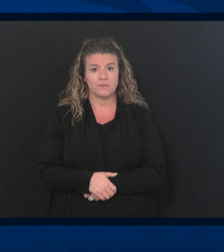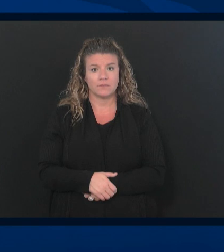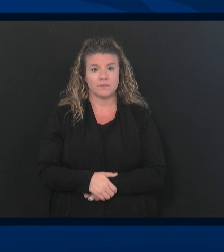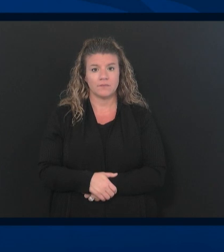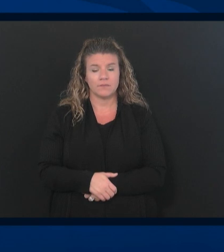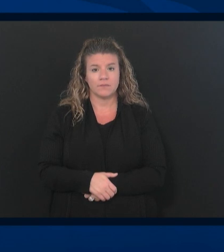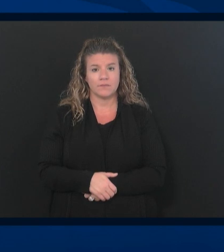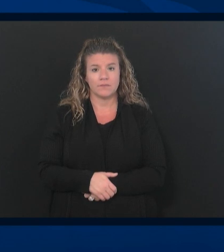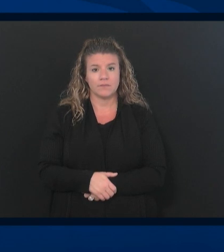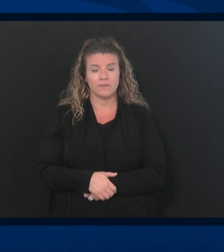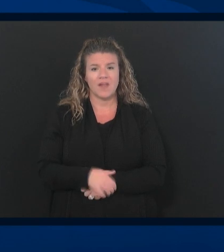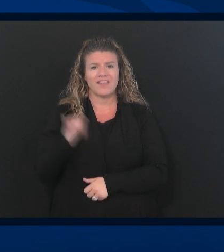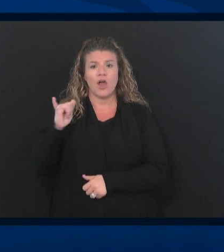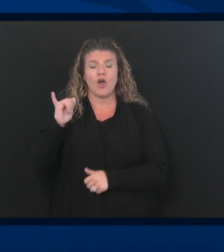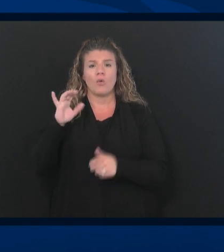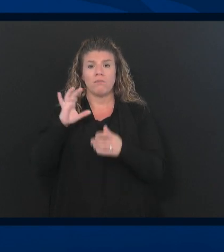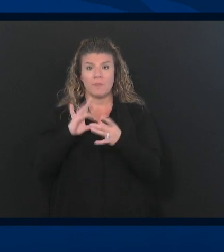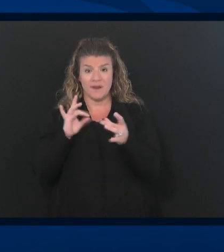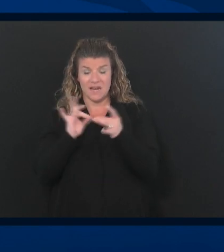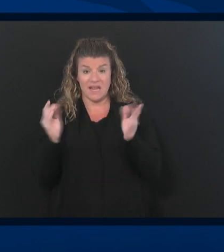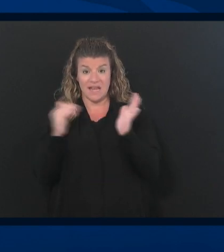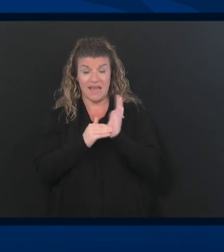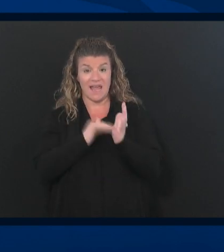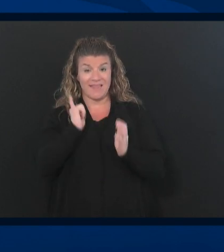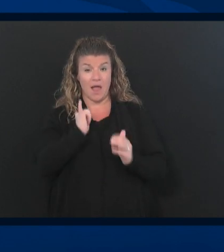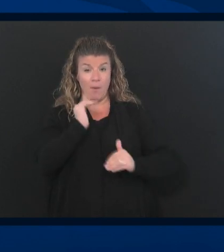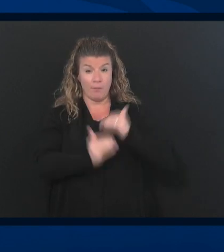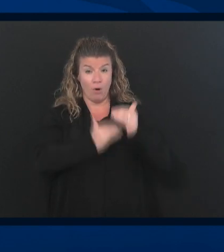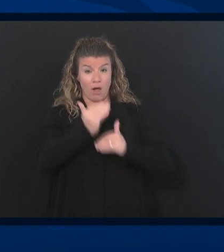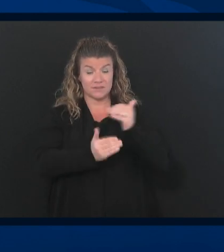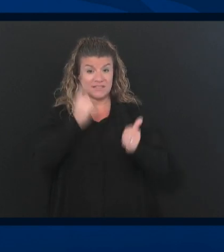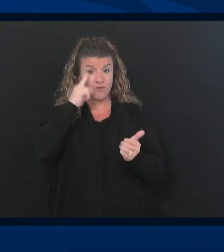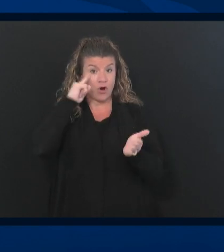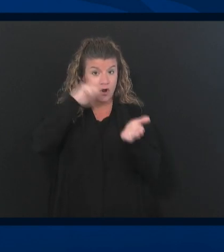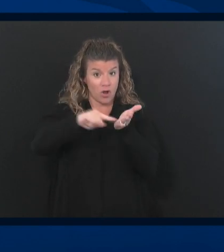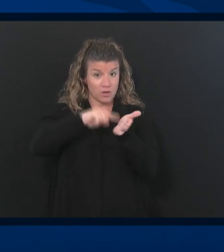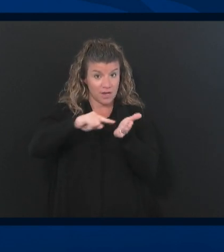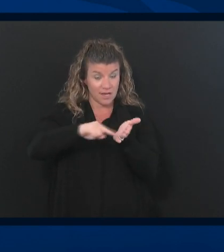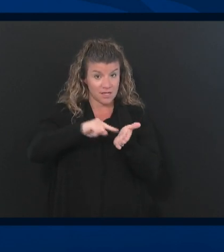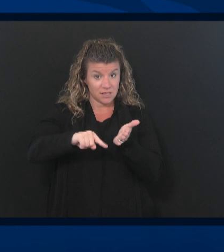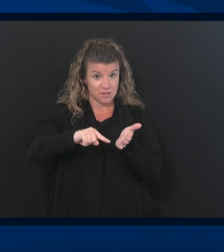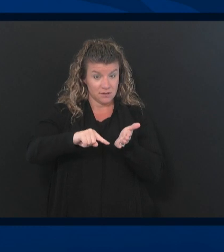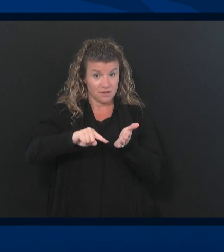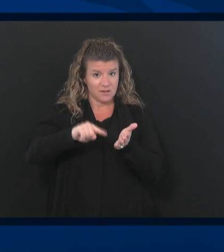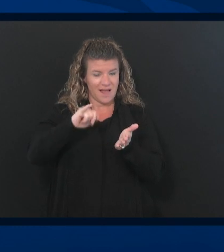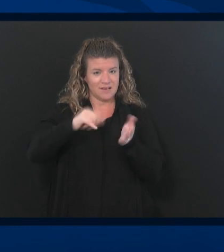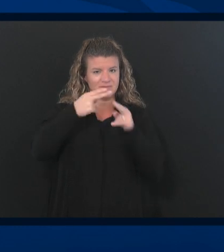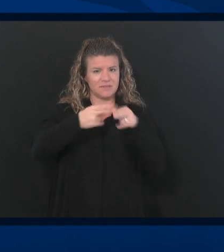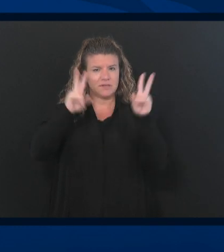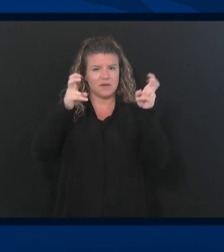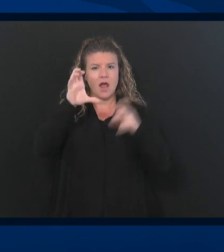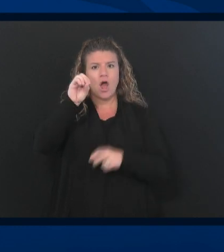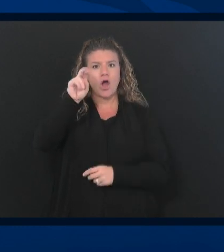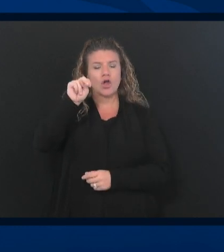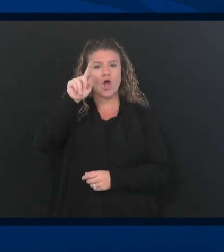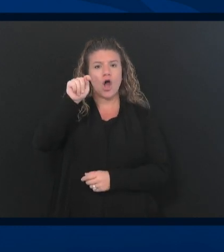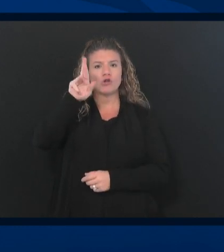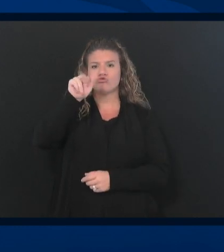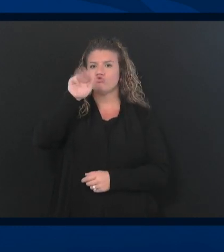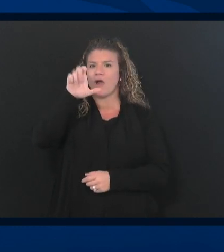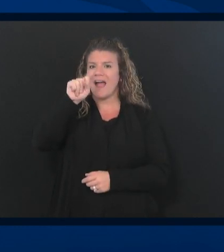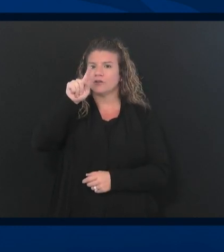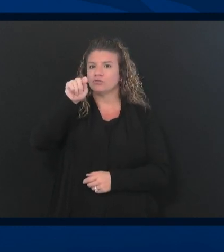I believe her question was, what is the process for contact tracing in West Virginia? Kathy, maybe you